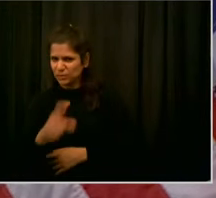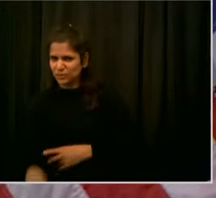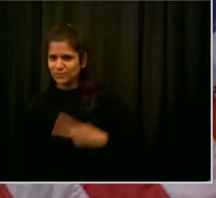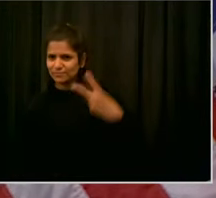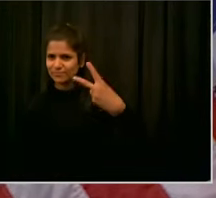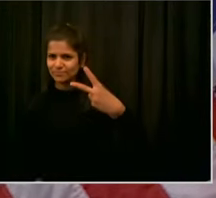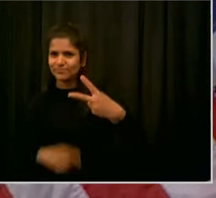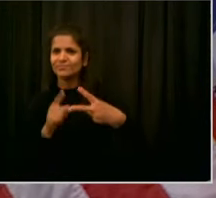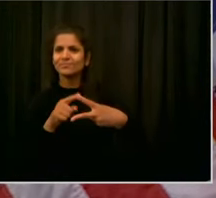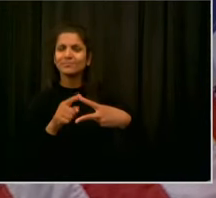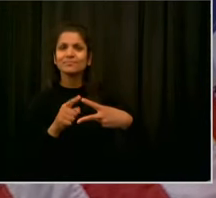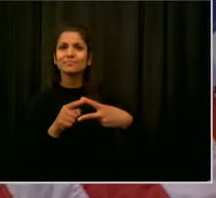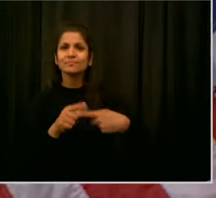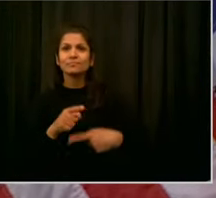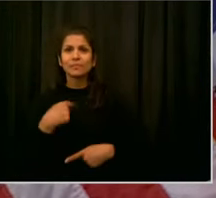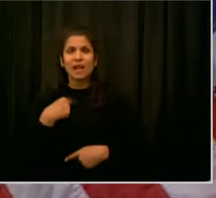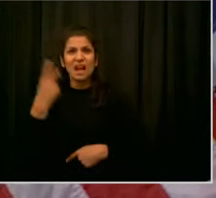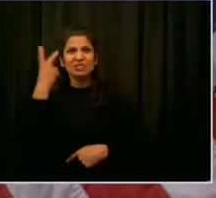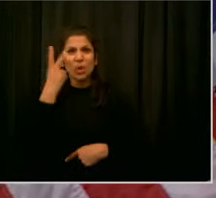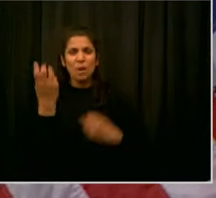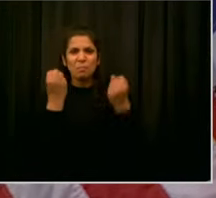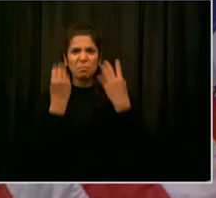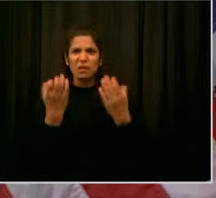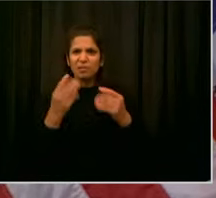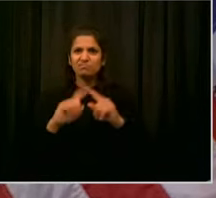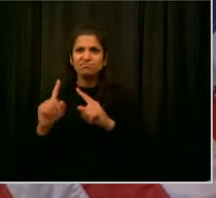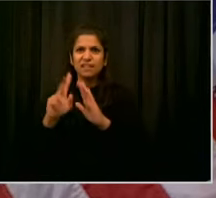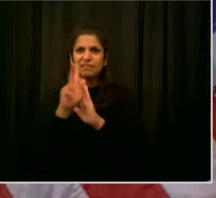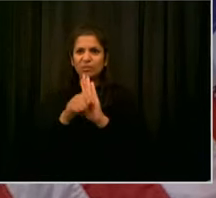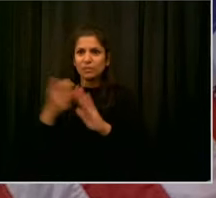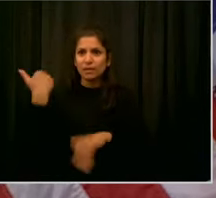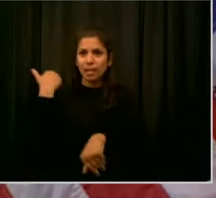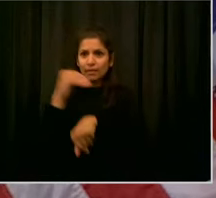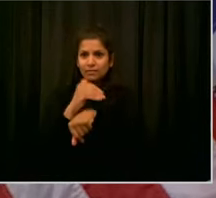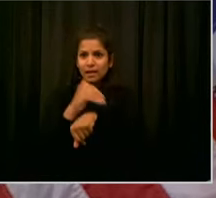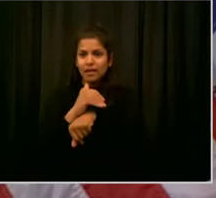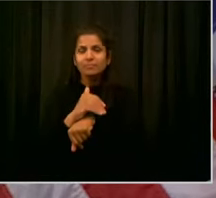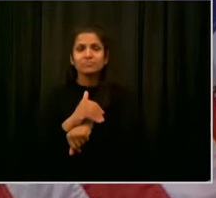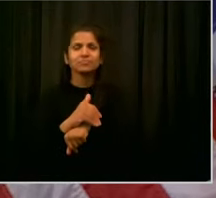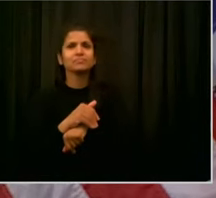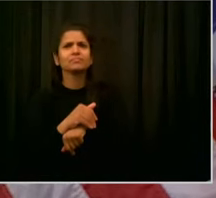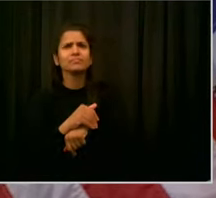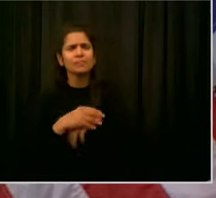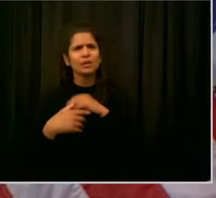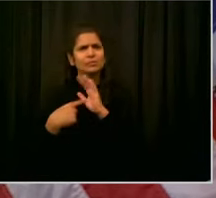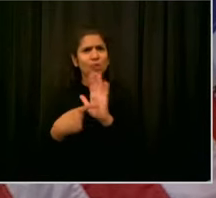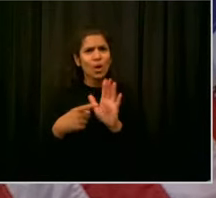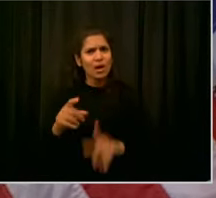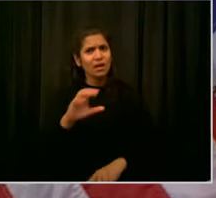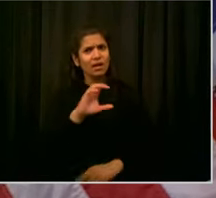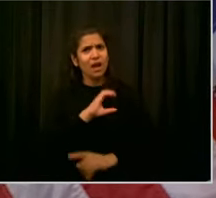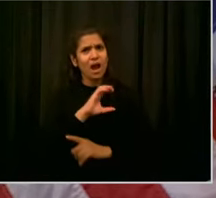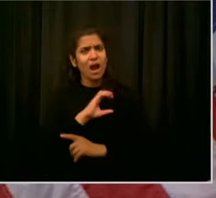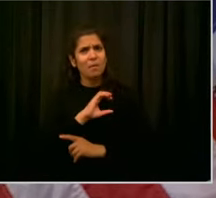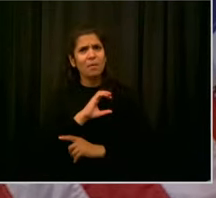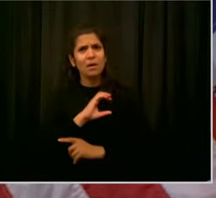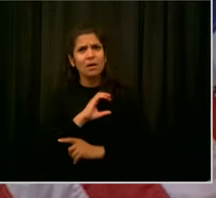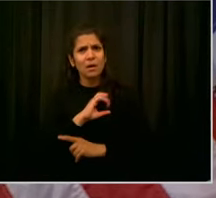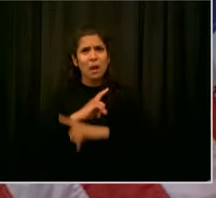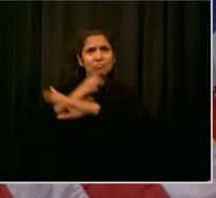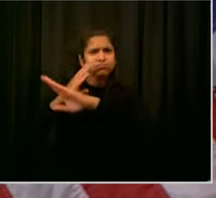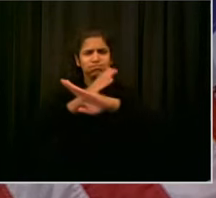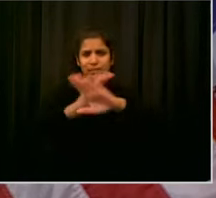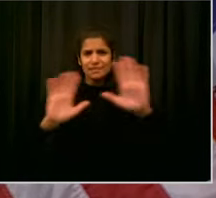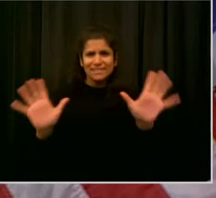last night showing the NYPD detaining people on the streets, sometimes for seemingly no reason, including essential workers and